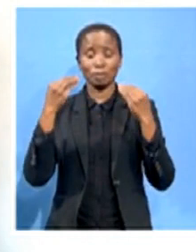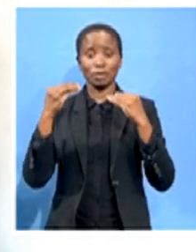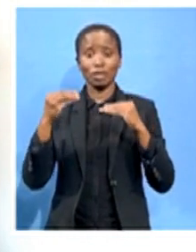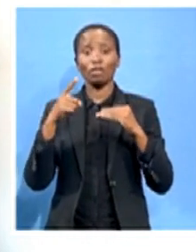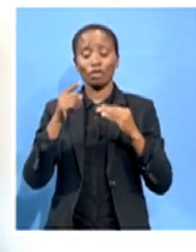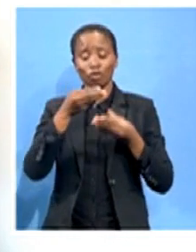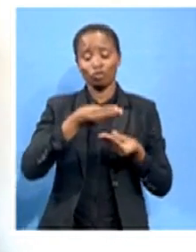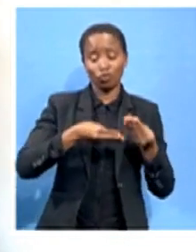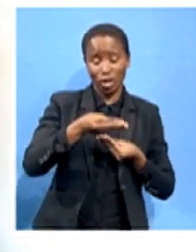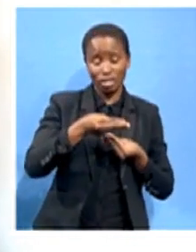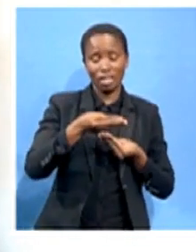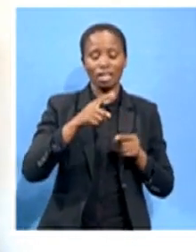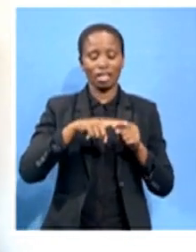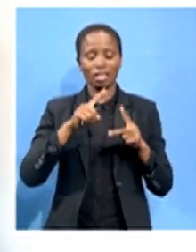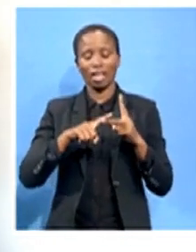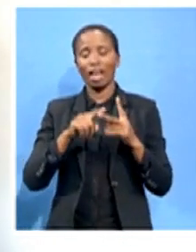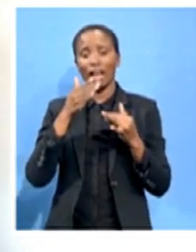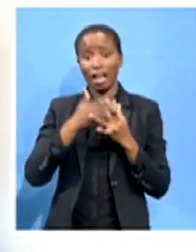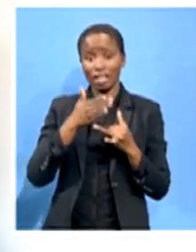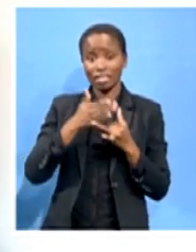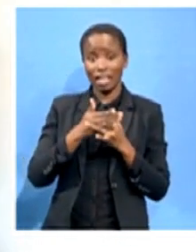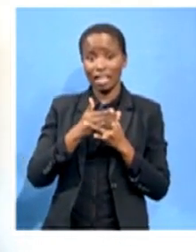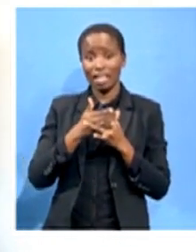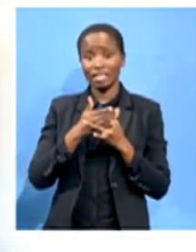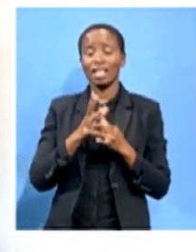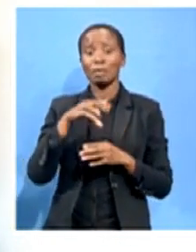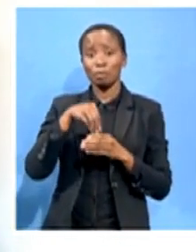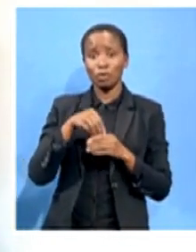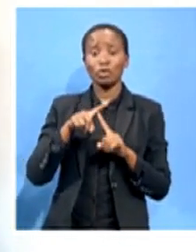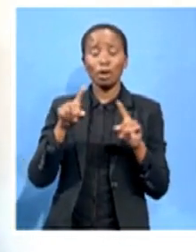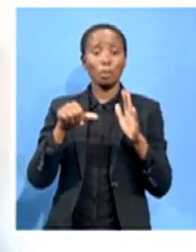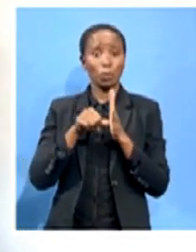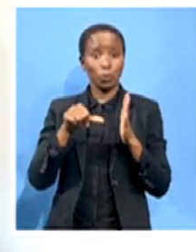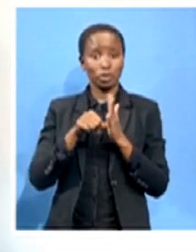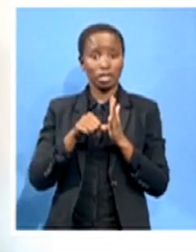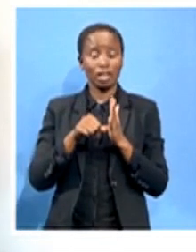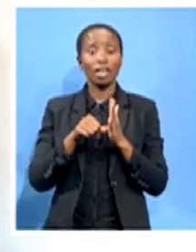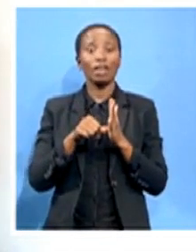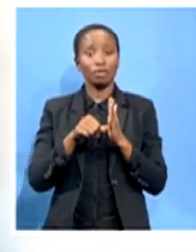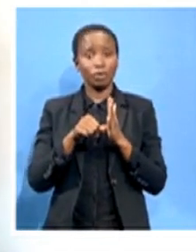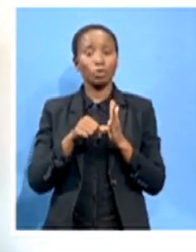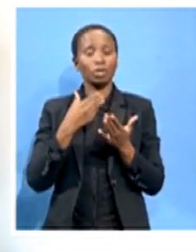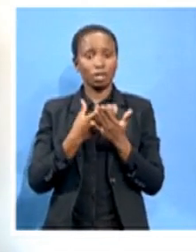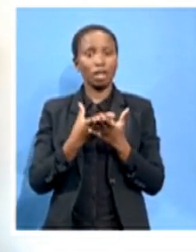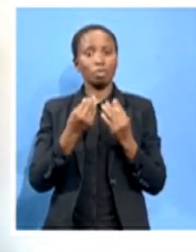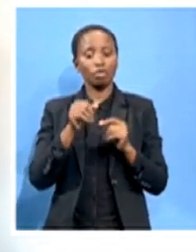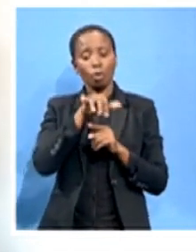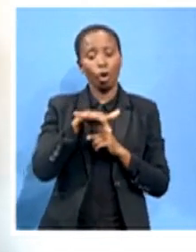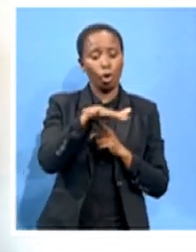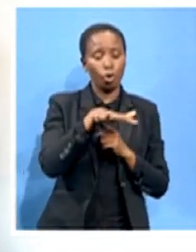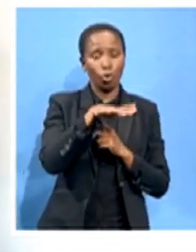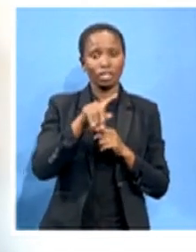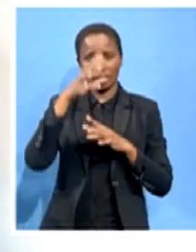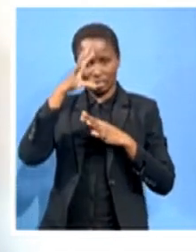is particularly important for investors when they consider an investment location decision. It's no surprise, therefore, that